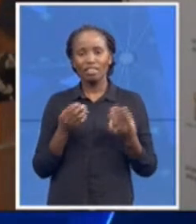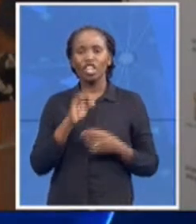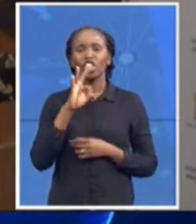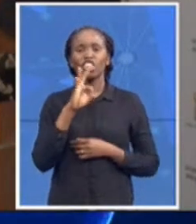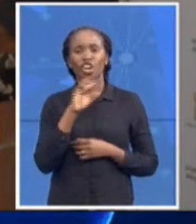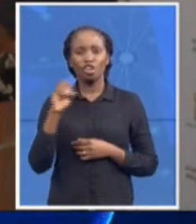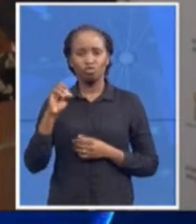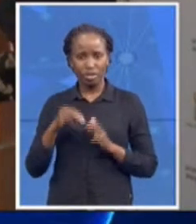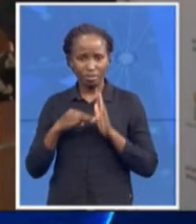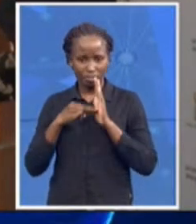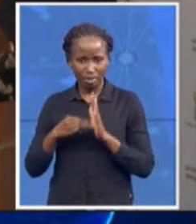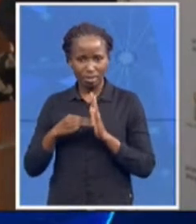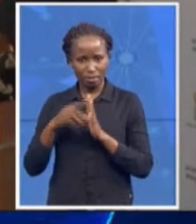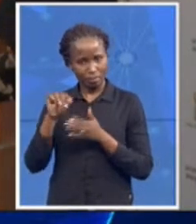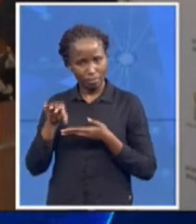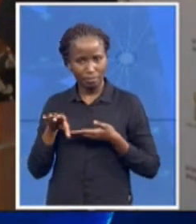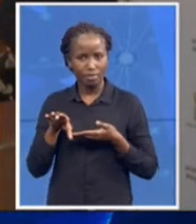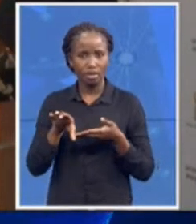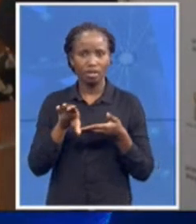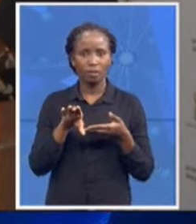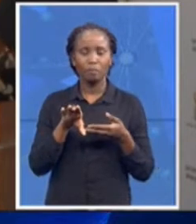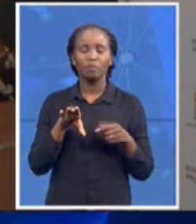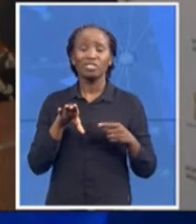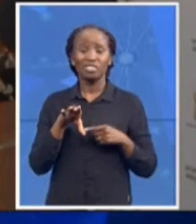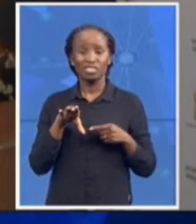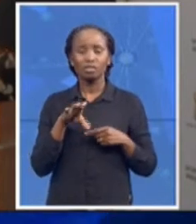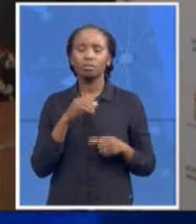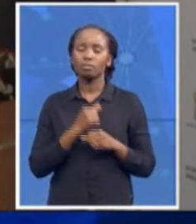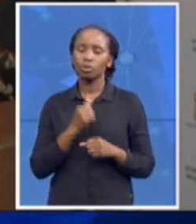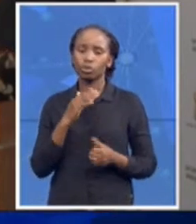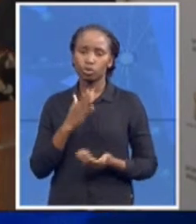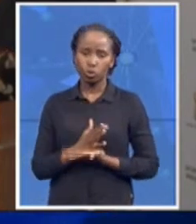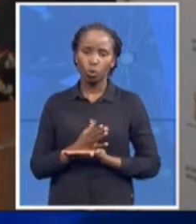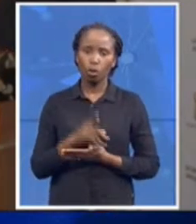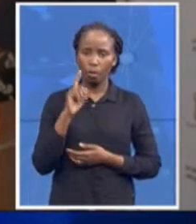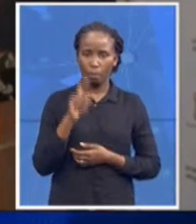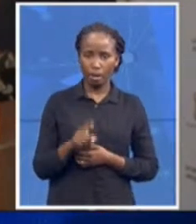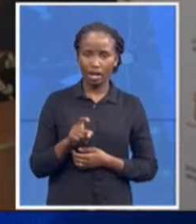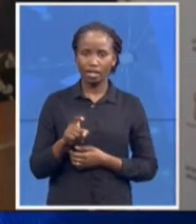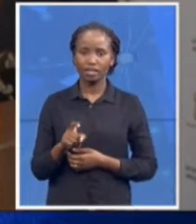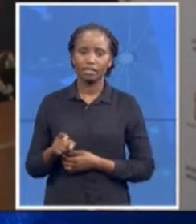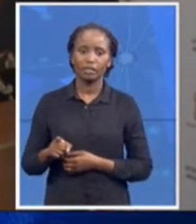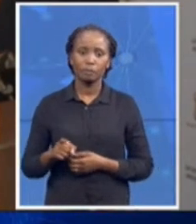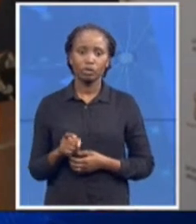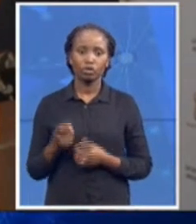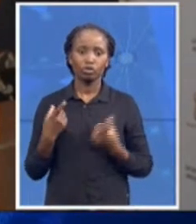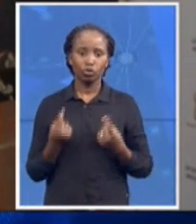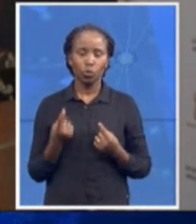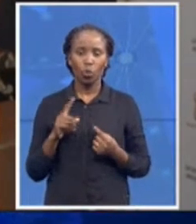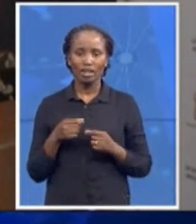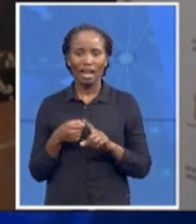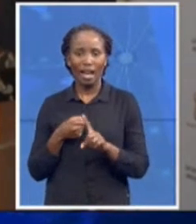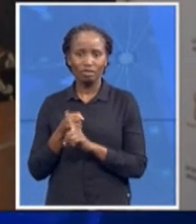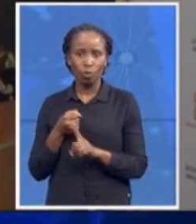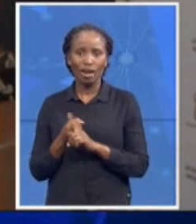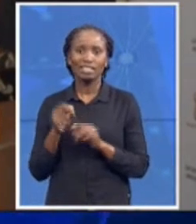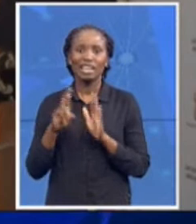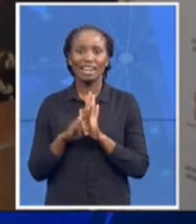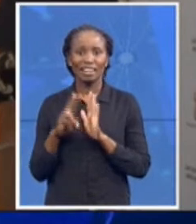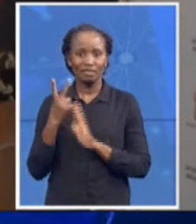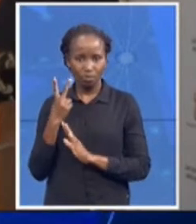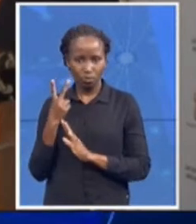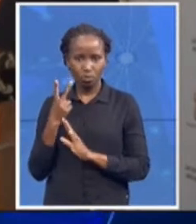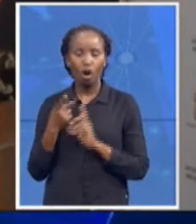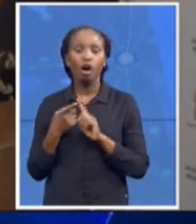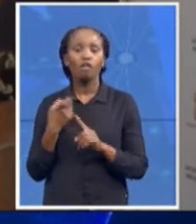ensure that we do an appropriate review of the projects, and those that come out